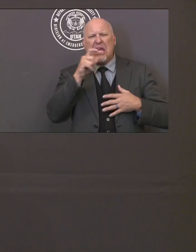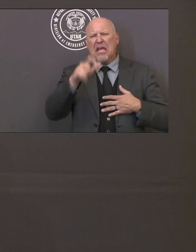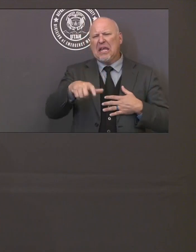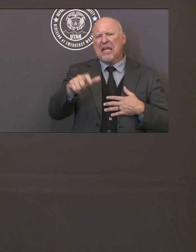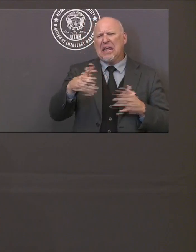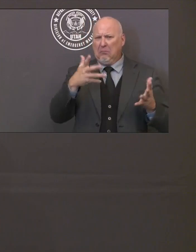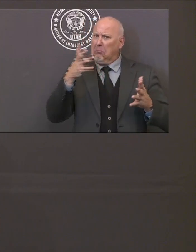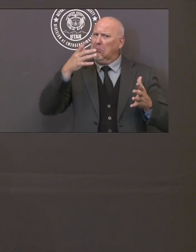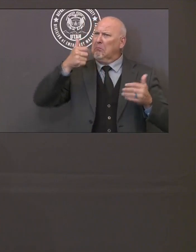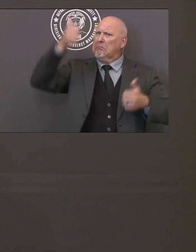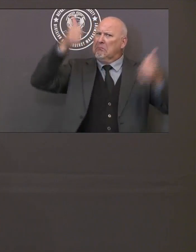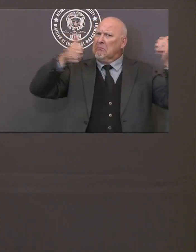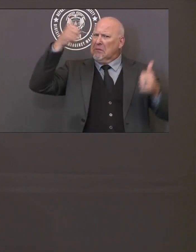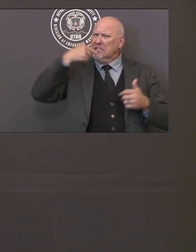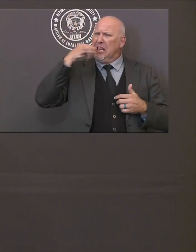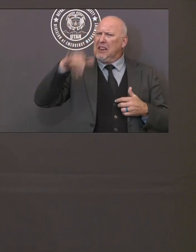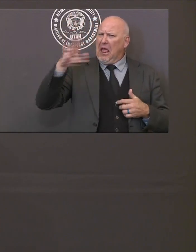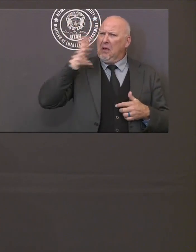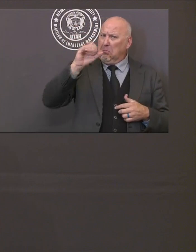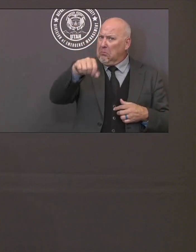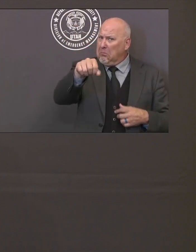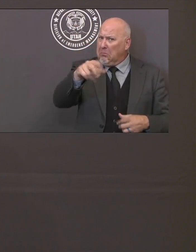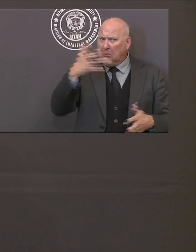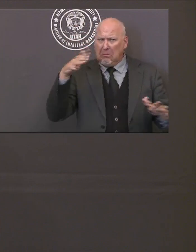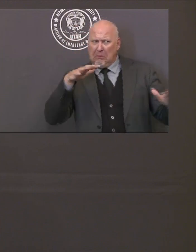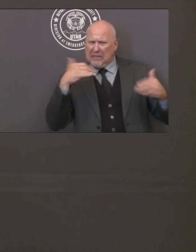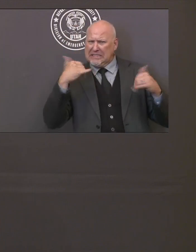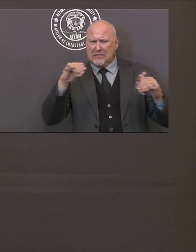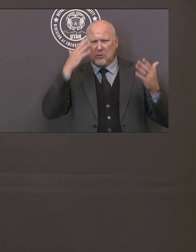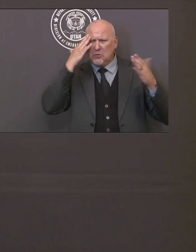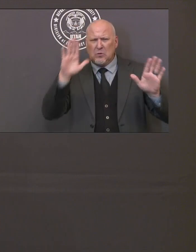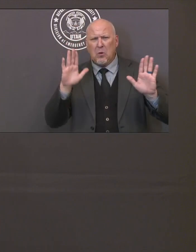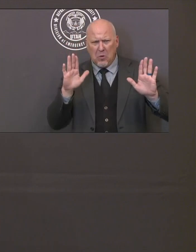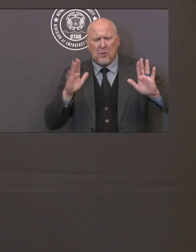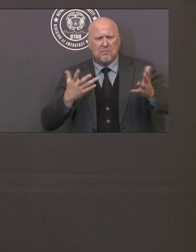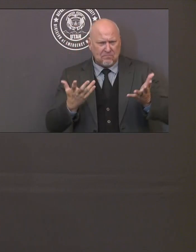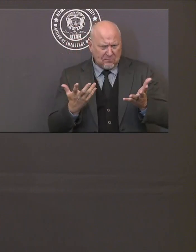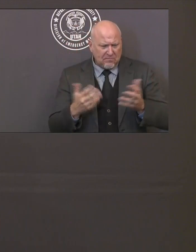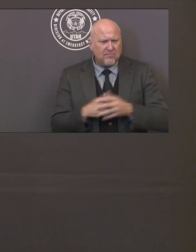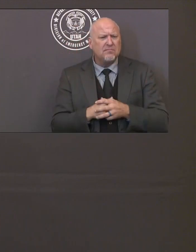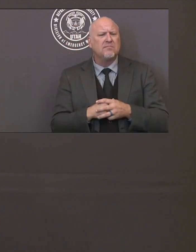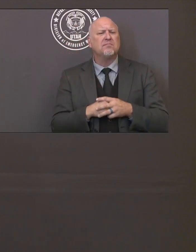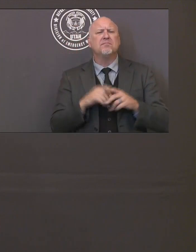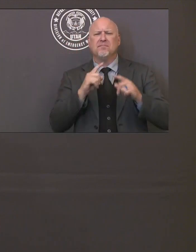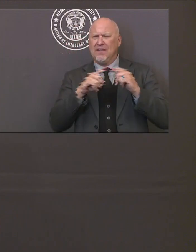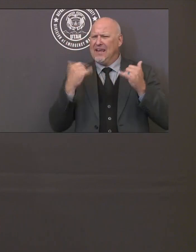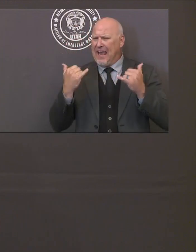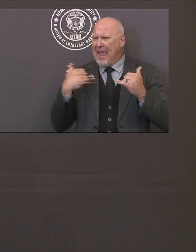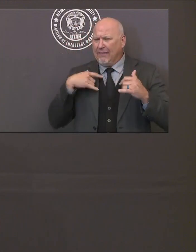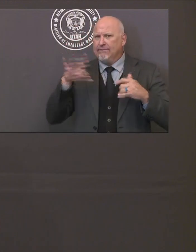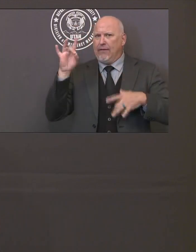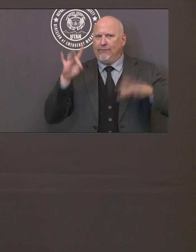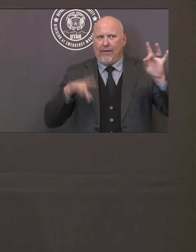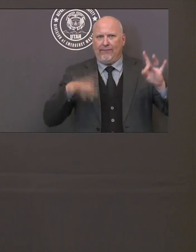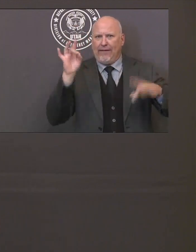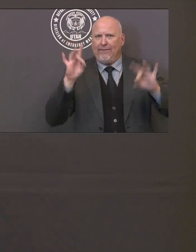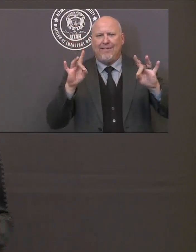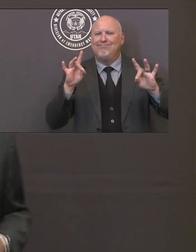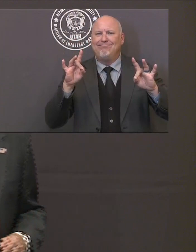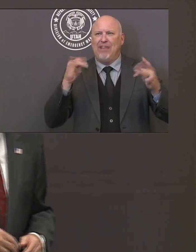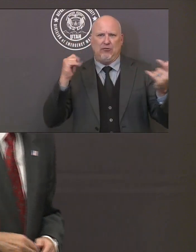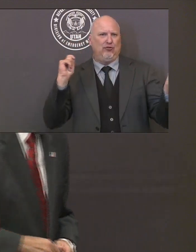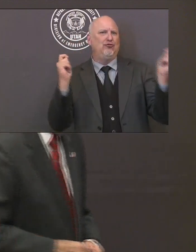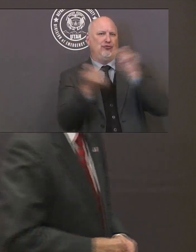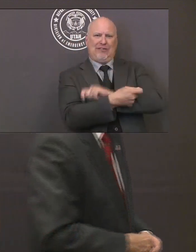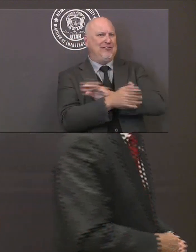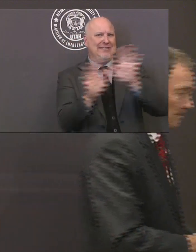asked him to come and speak to us about his study and the information from mask wearing that they've done at BYU. So Dr. Abott, if you'd come forward.